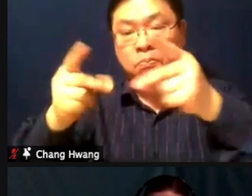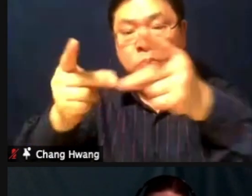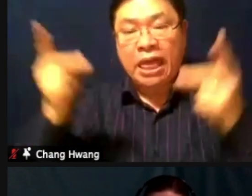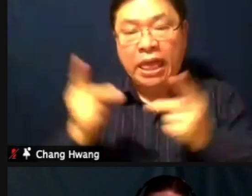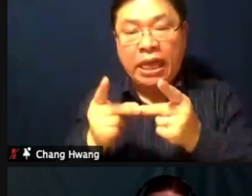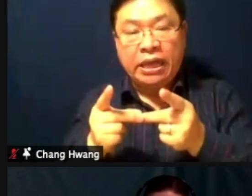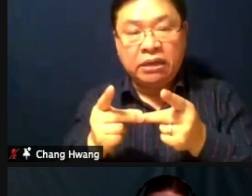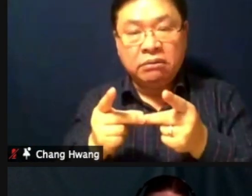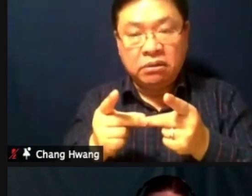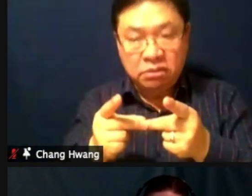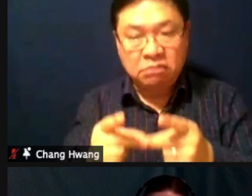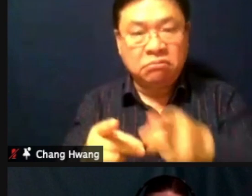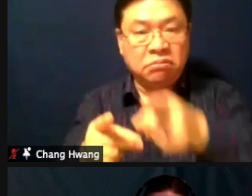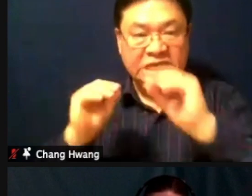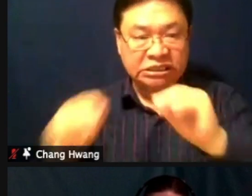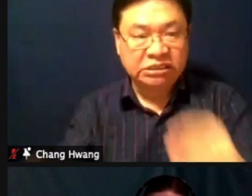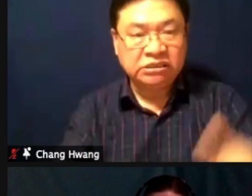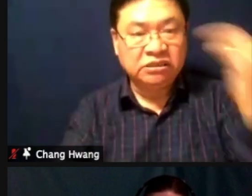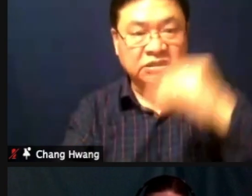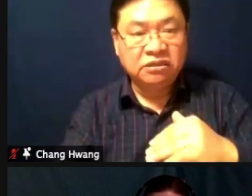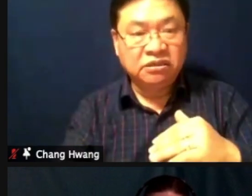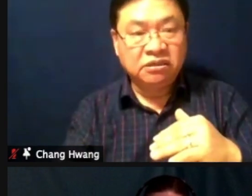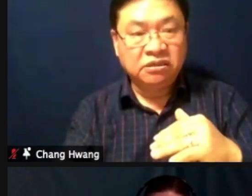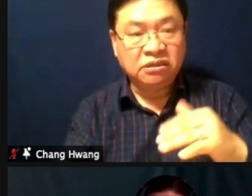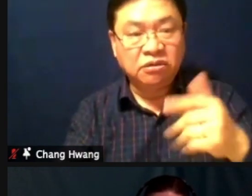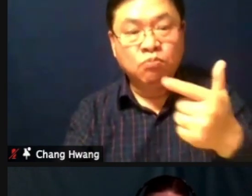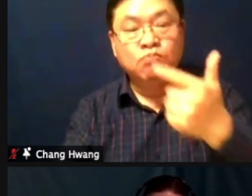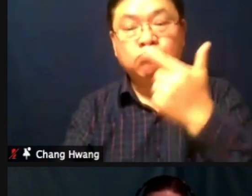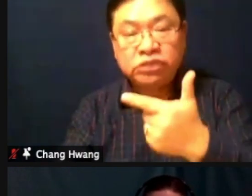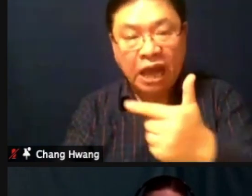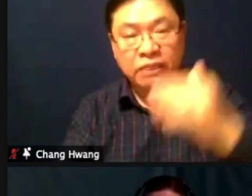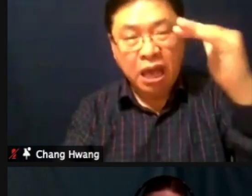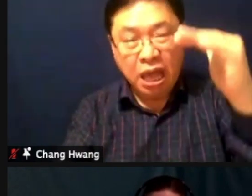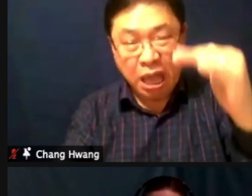So, oh, there are 5 of the Seoul Deaf Associations.